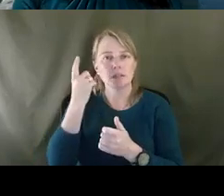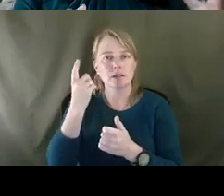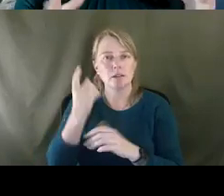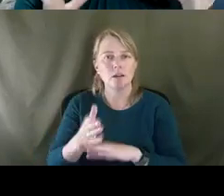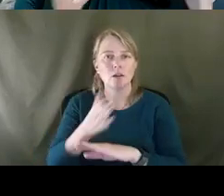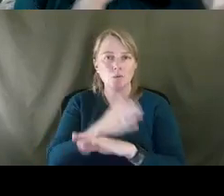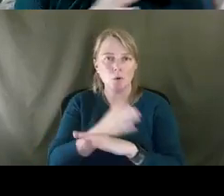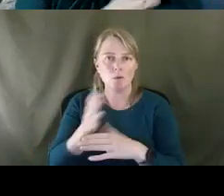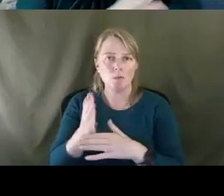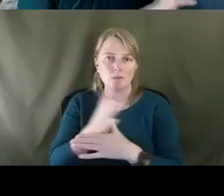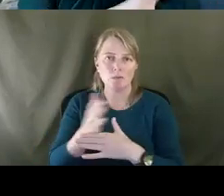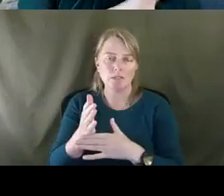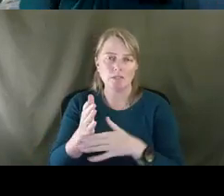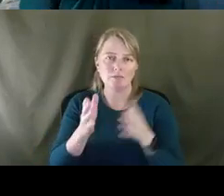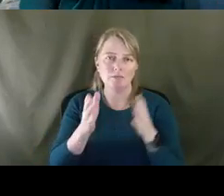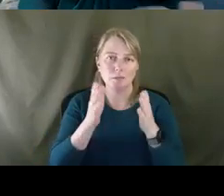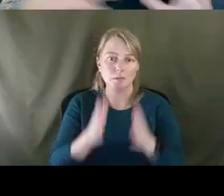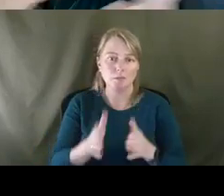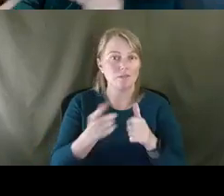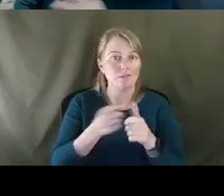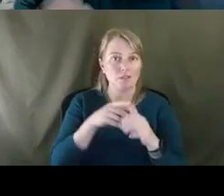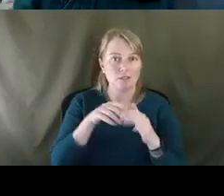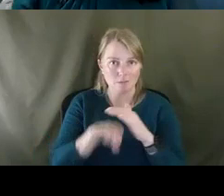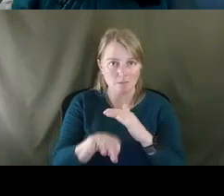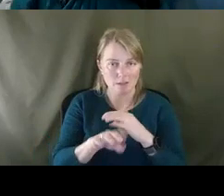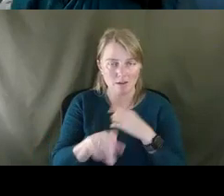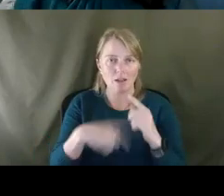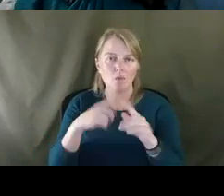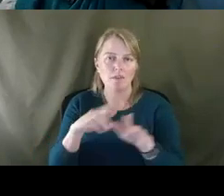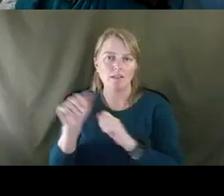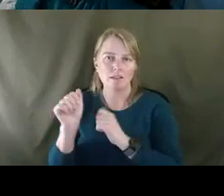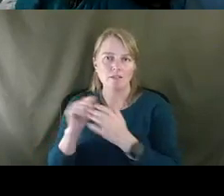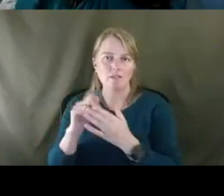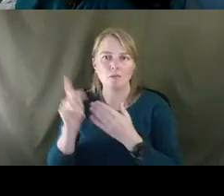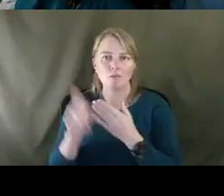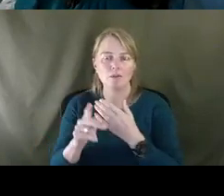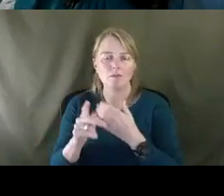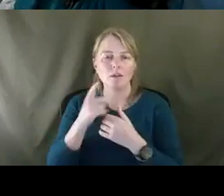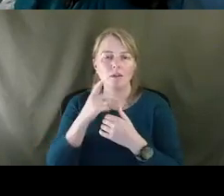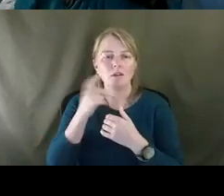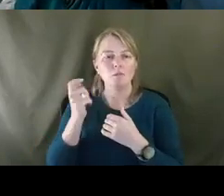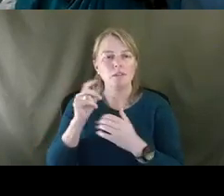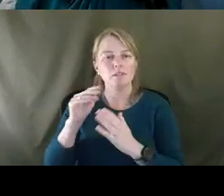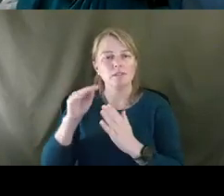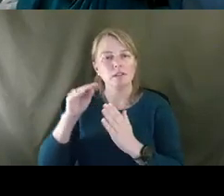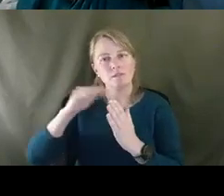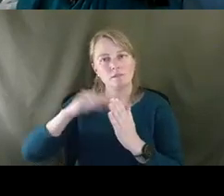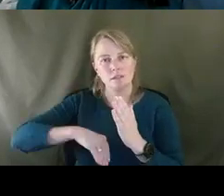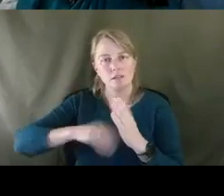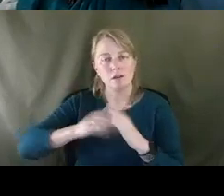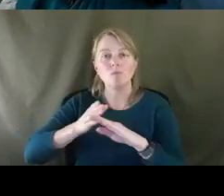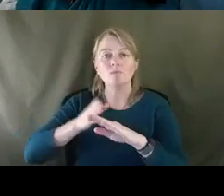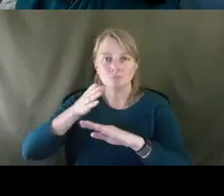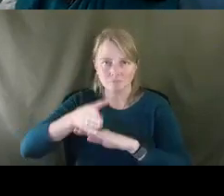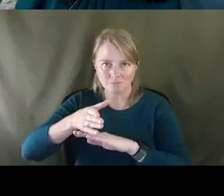between someone when they first come in and when they leave the program. because they fill it out as a post-assessment